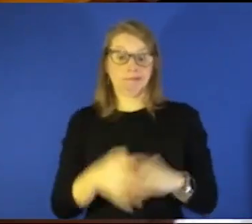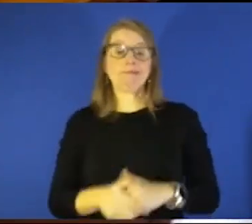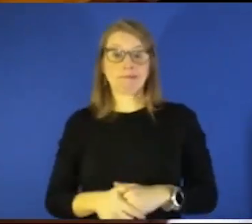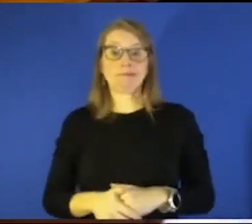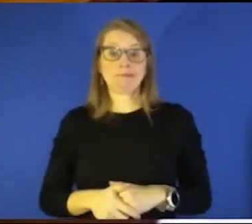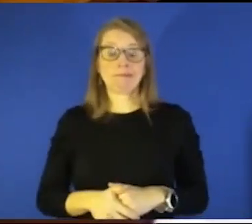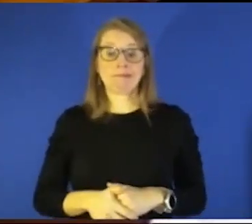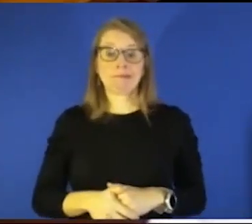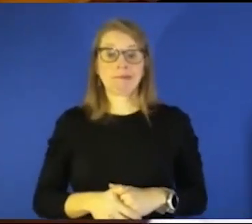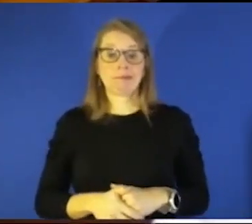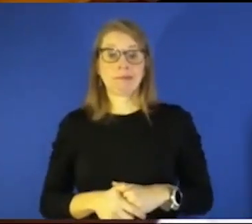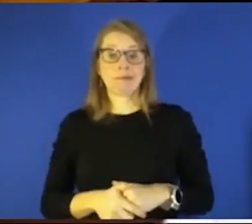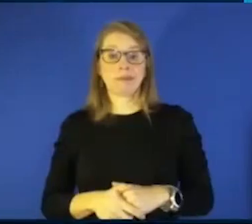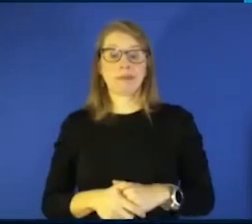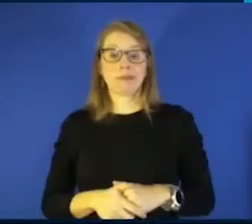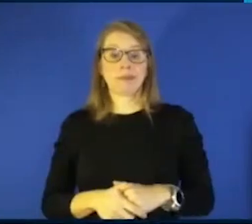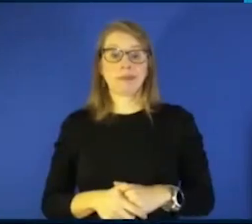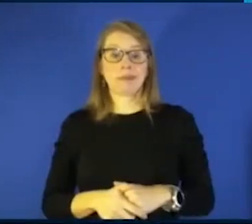terms of the positivity.